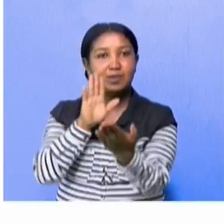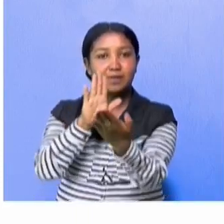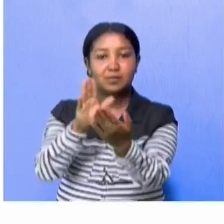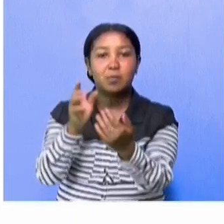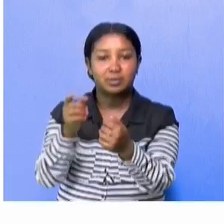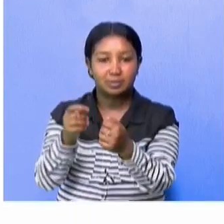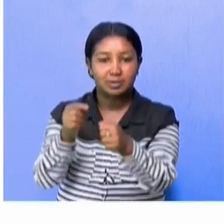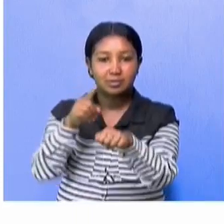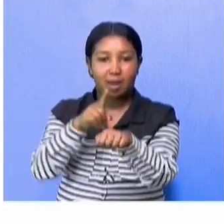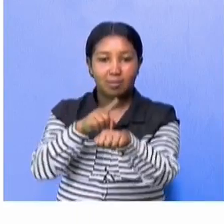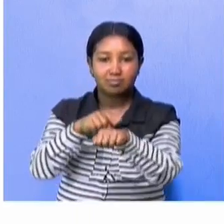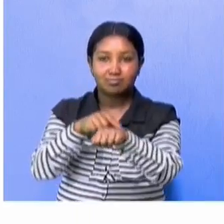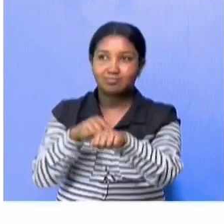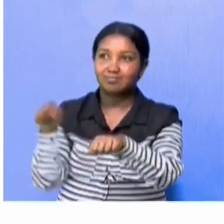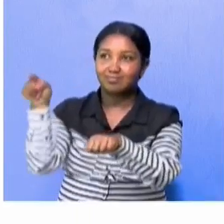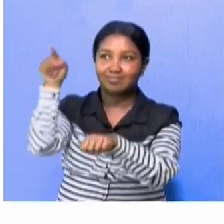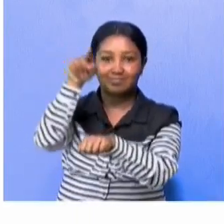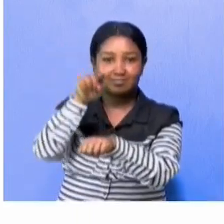on the wall.